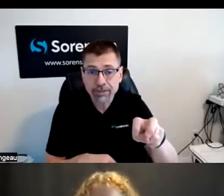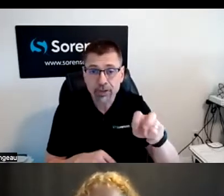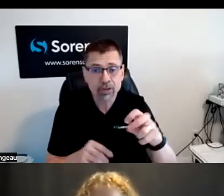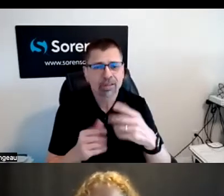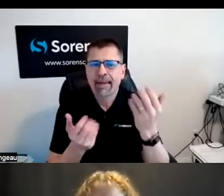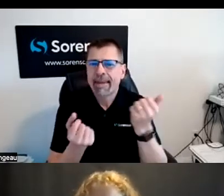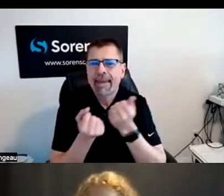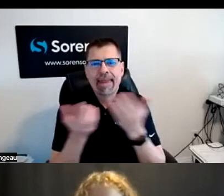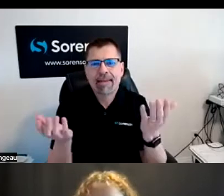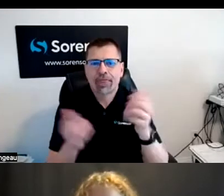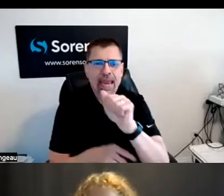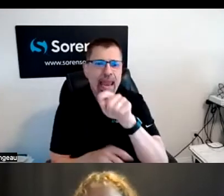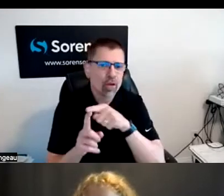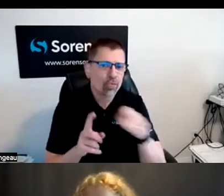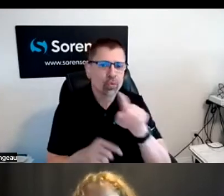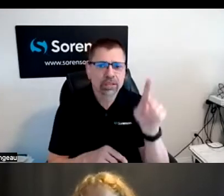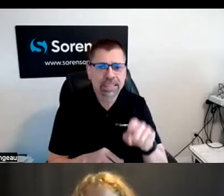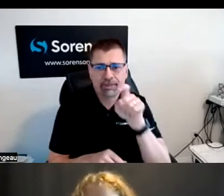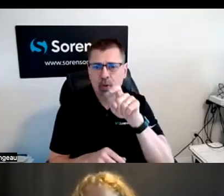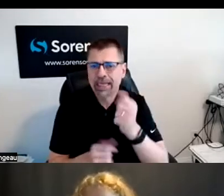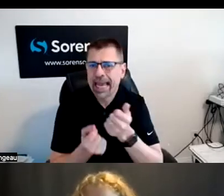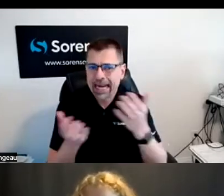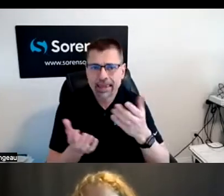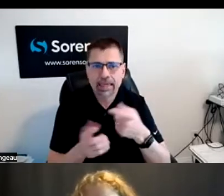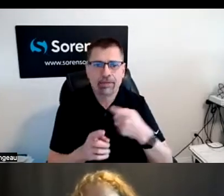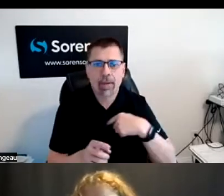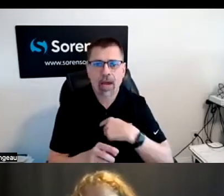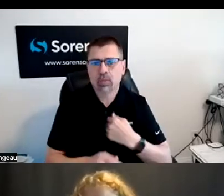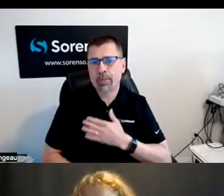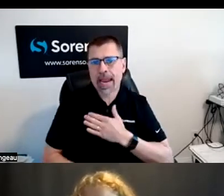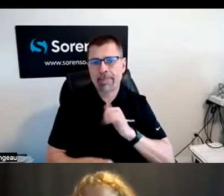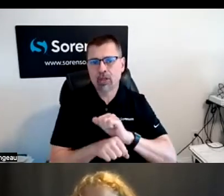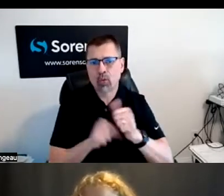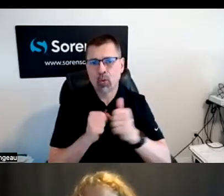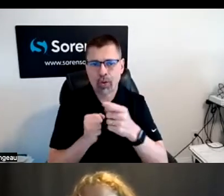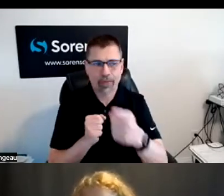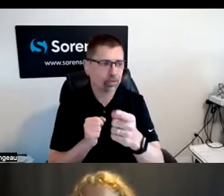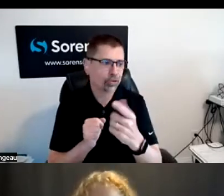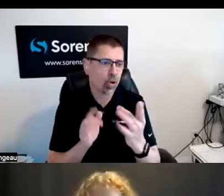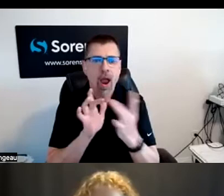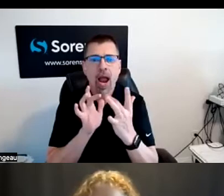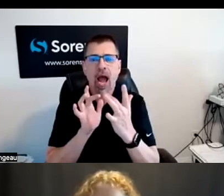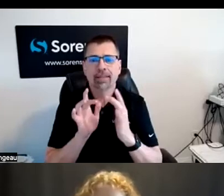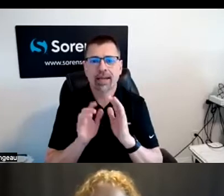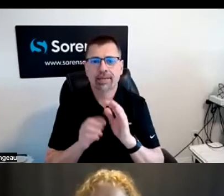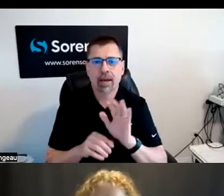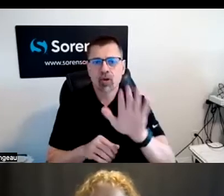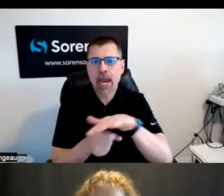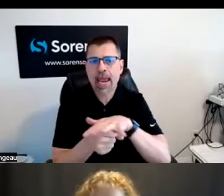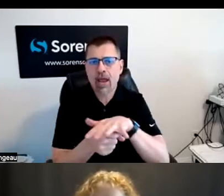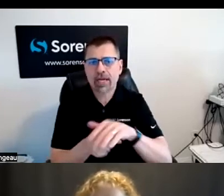it works or best practices for using those other features like call transfer that I mentioned, if you need any support for any of that, we'd be happy to work